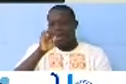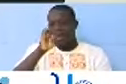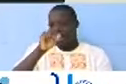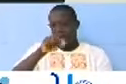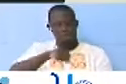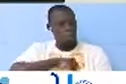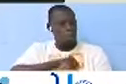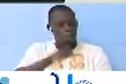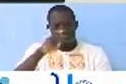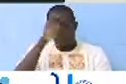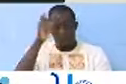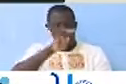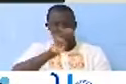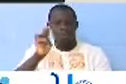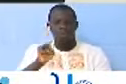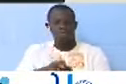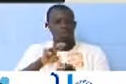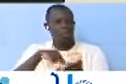their jurisdiction.